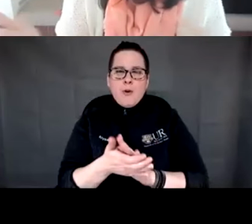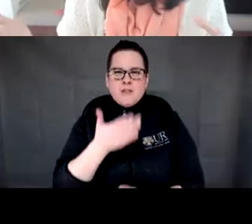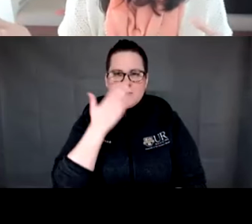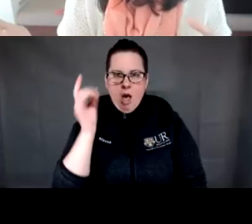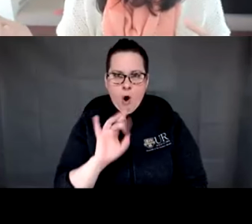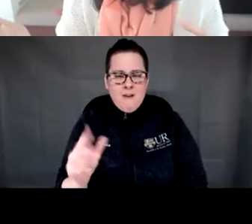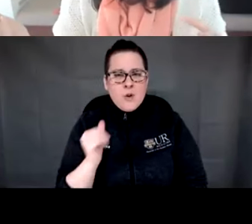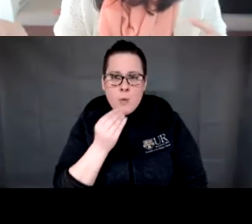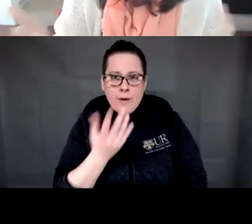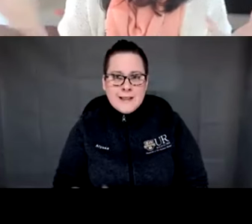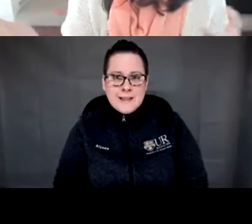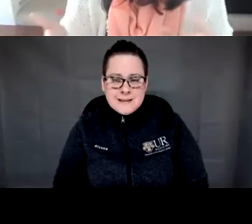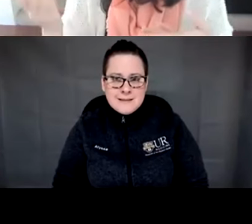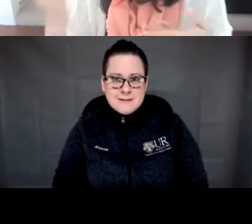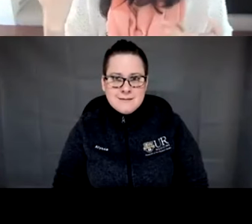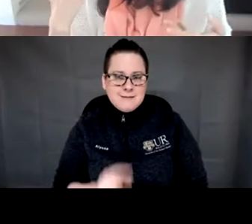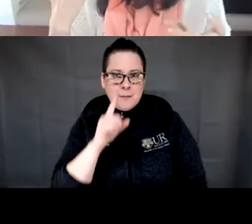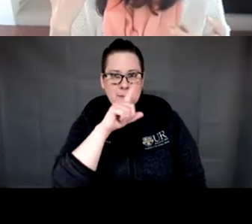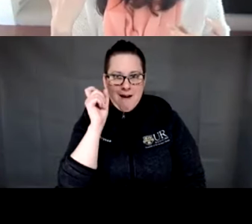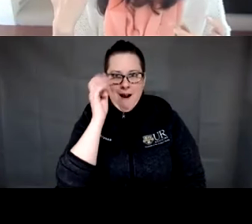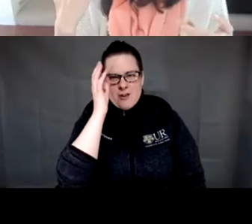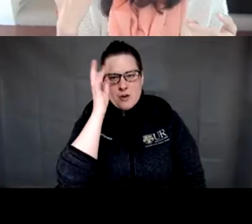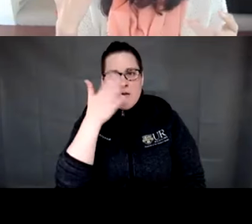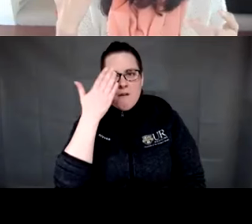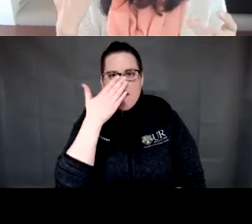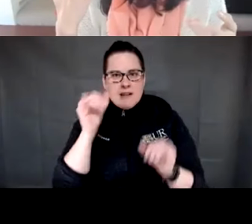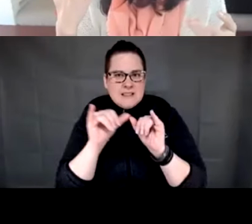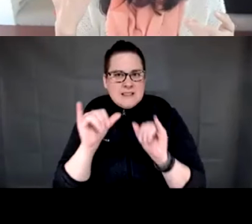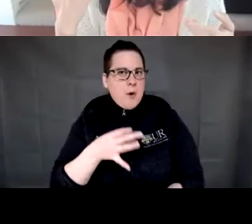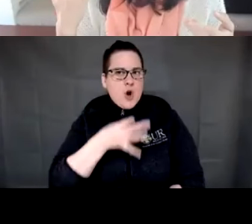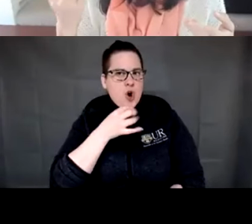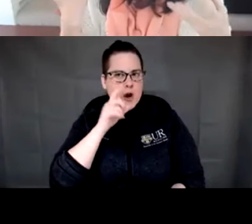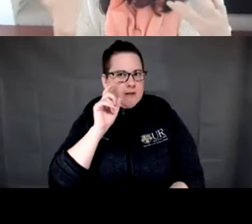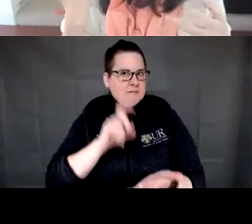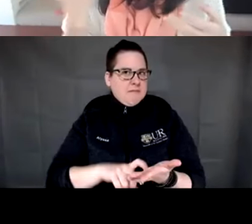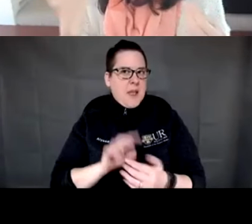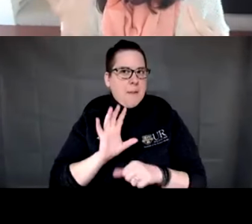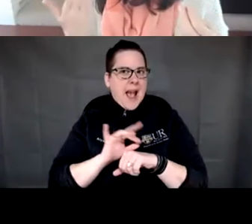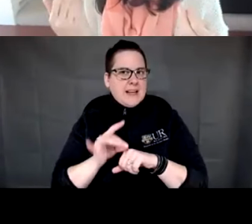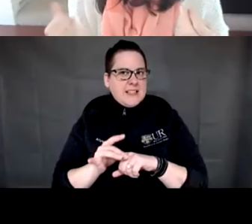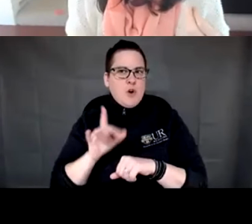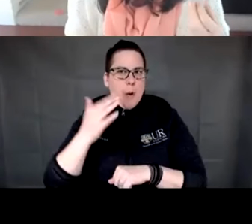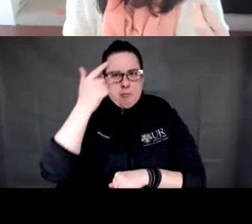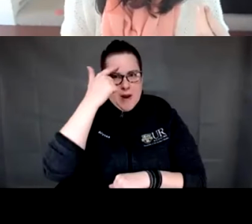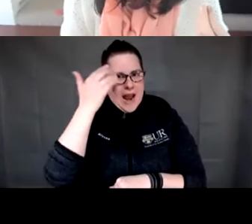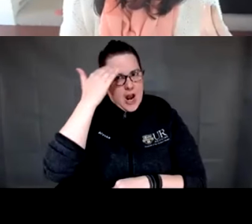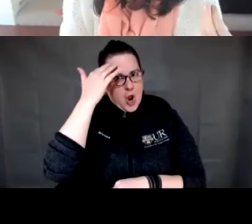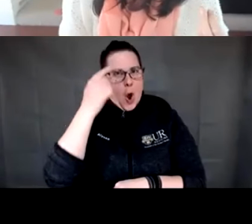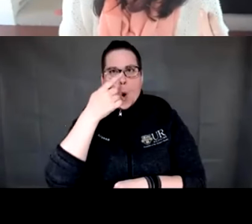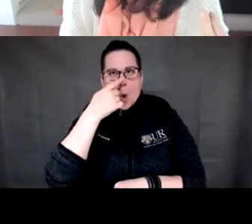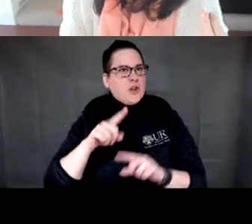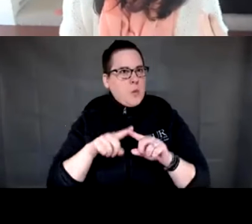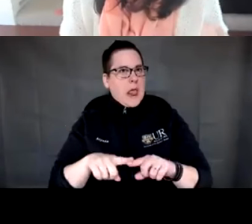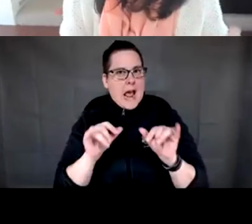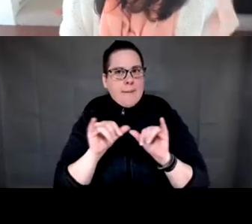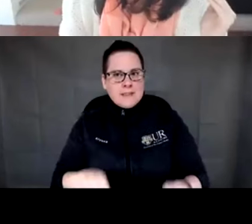you're never going to eat it. You know, because your olfactory system is really good at detecting bacteria, and your brain knows about the reliability of that system. So